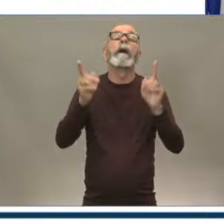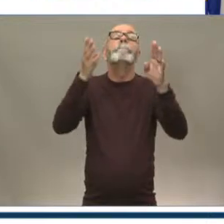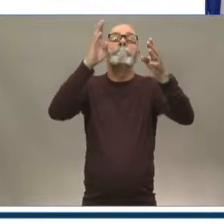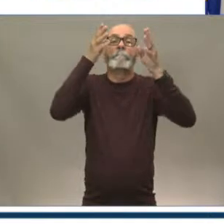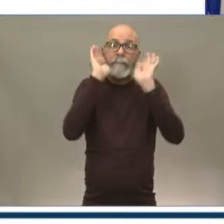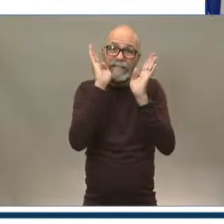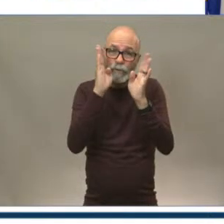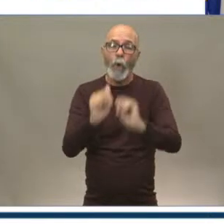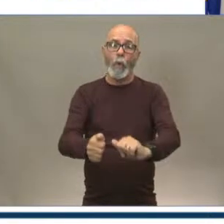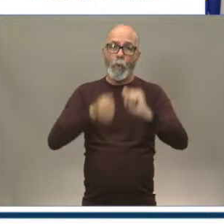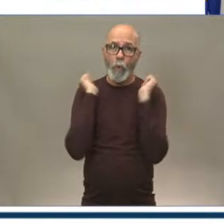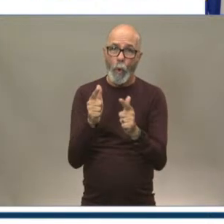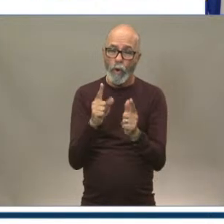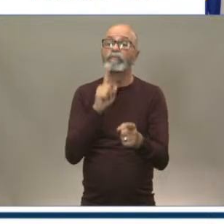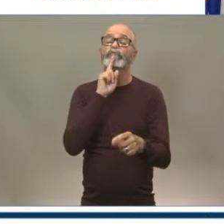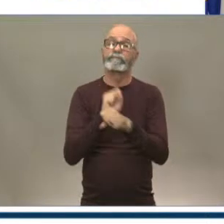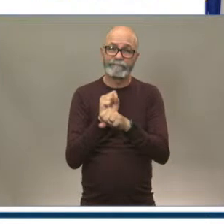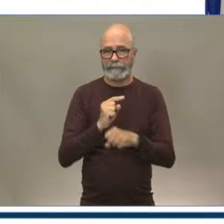follow-up, Kathleen.